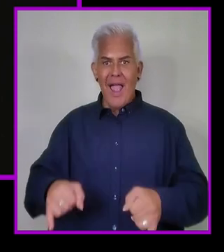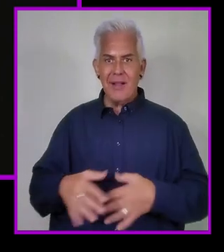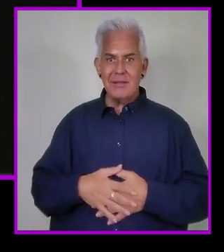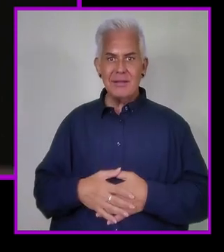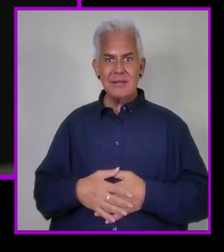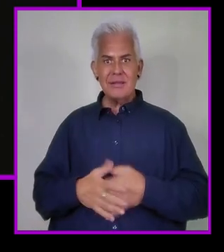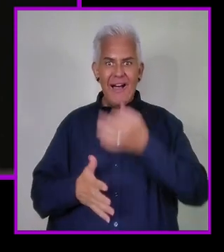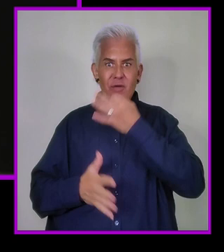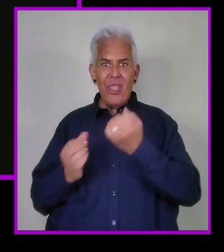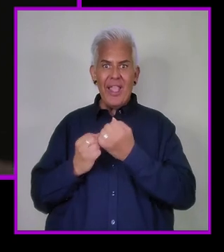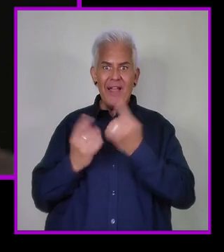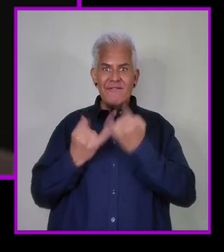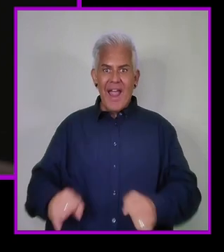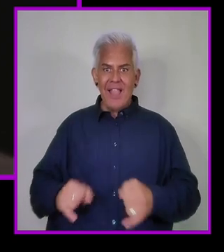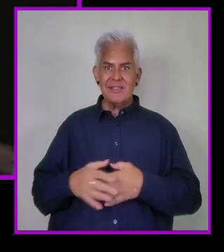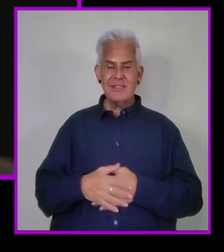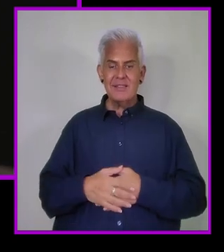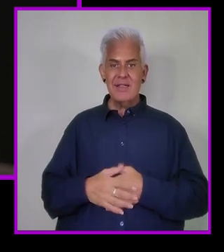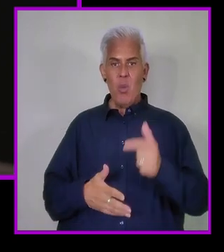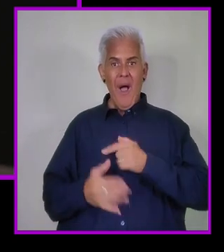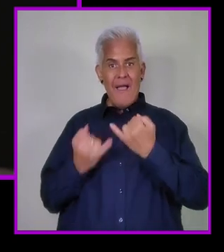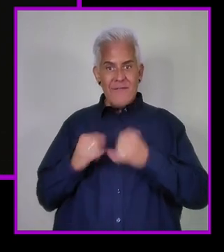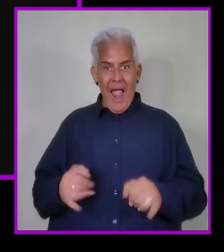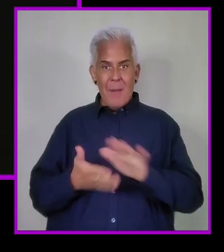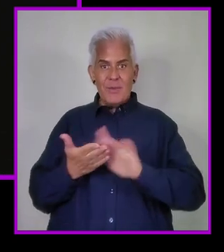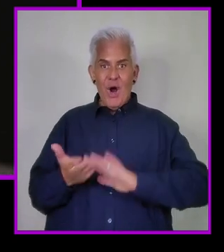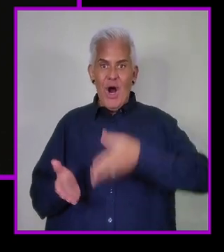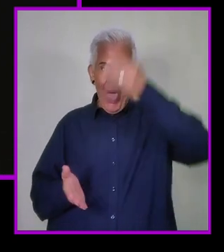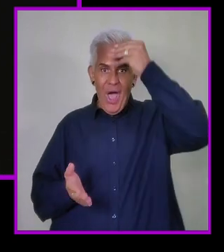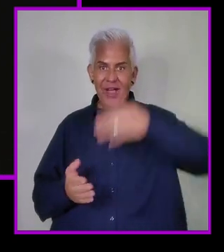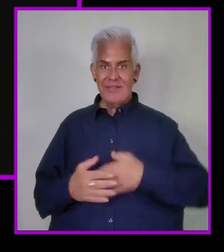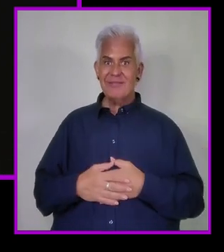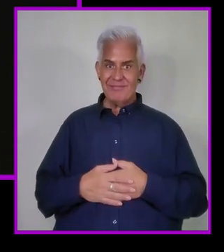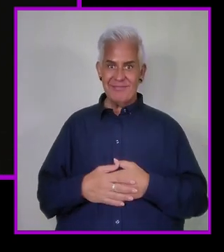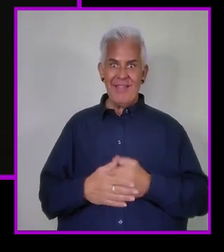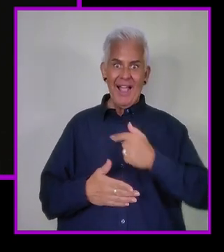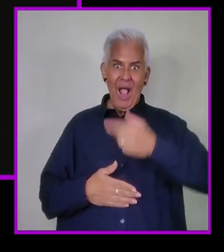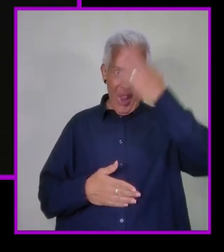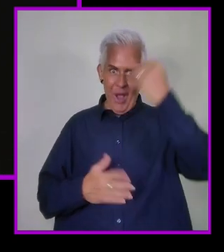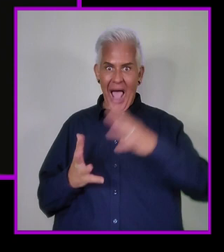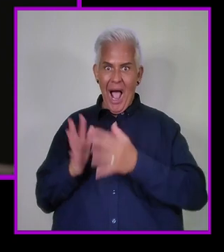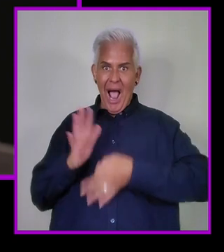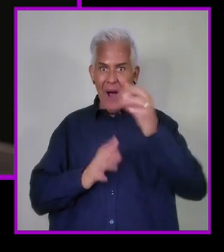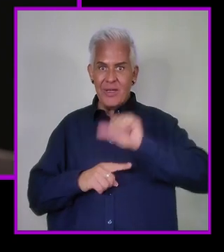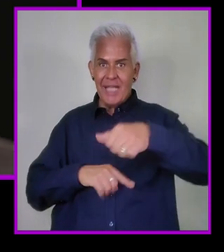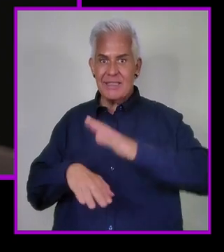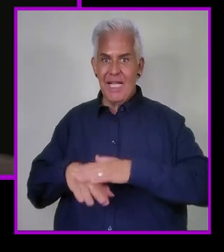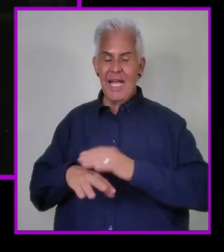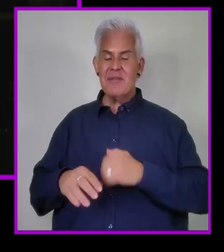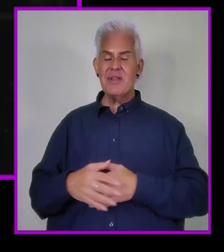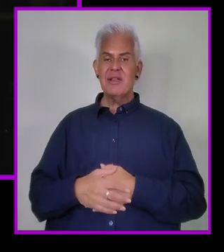Yeah. it'd be great. Because I'll learn and I'll know what not to do next time. Yeah. And, I